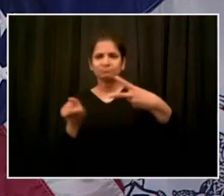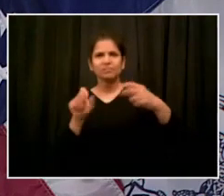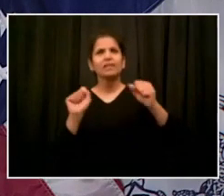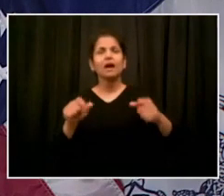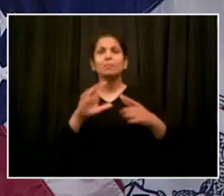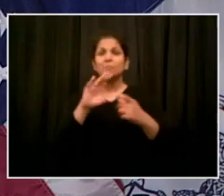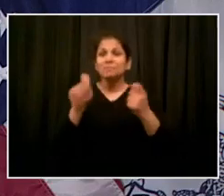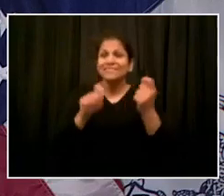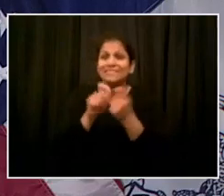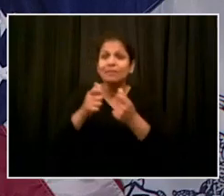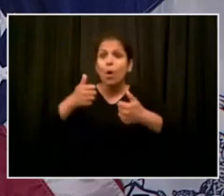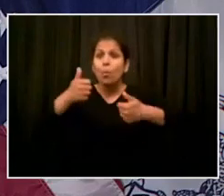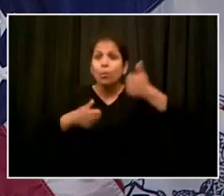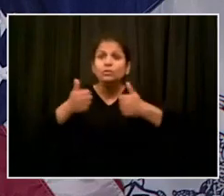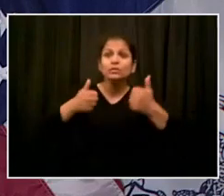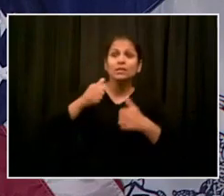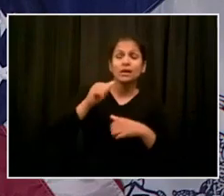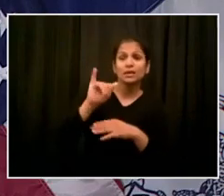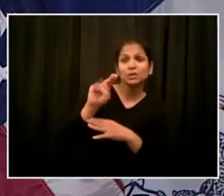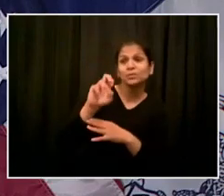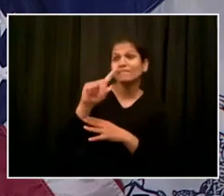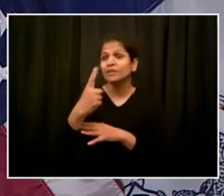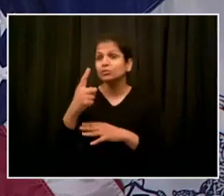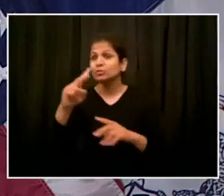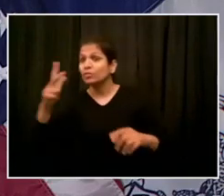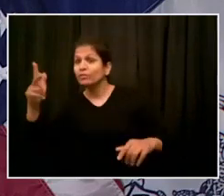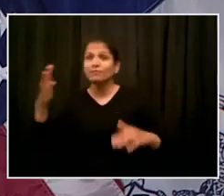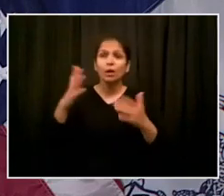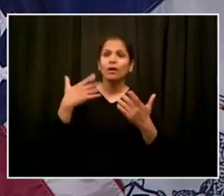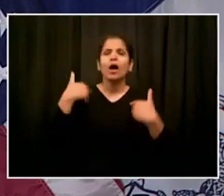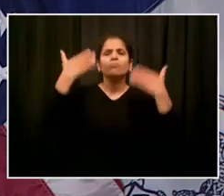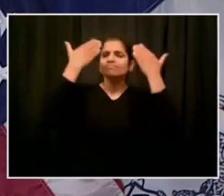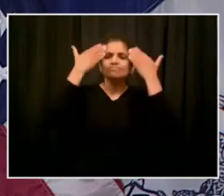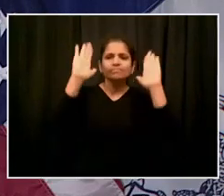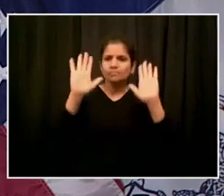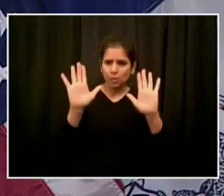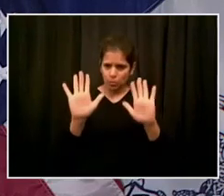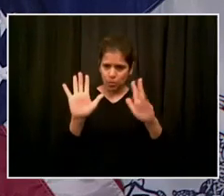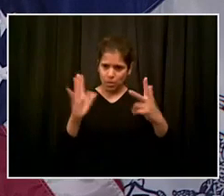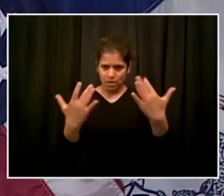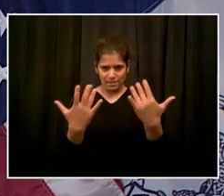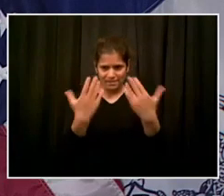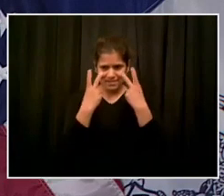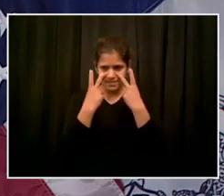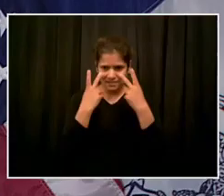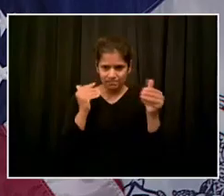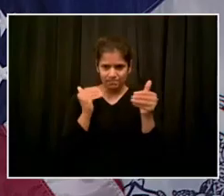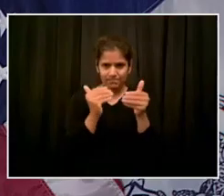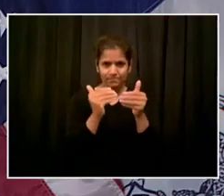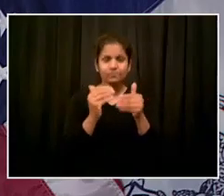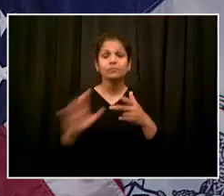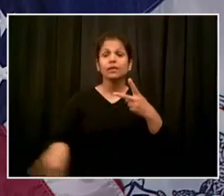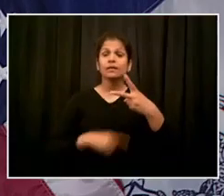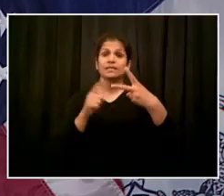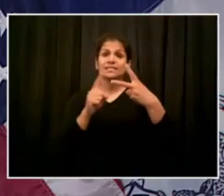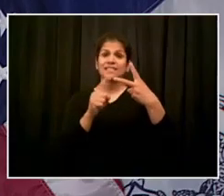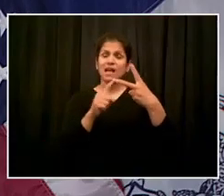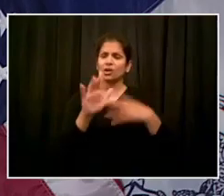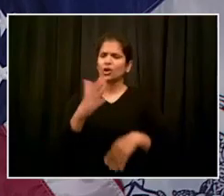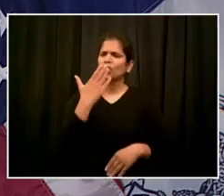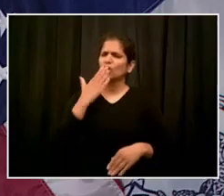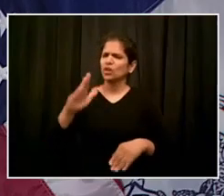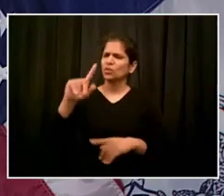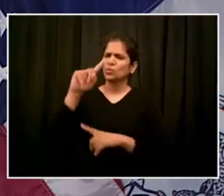to determine the exact right date to start. Now, on the second question, it's a great question. I know parents all over New York